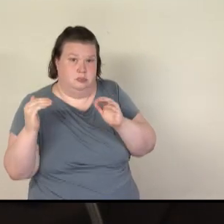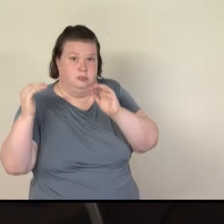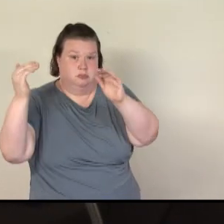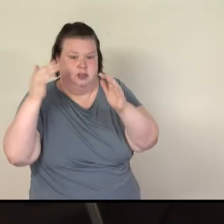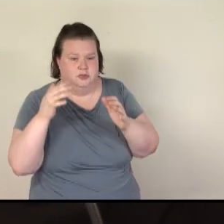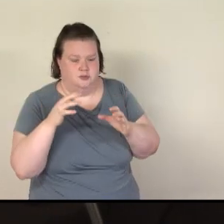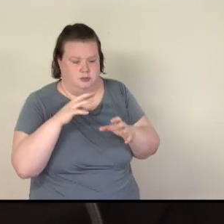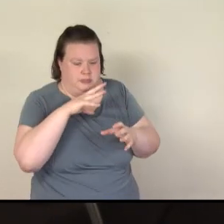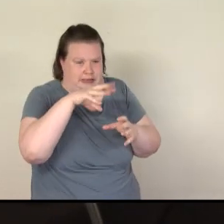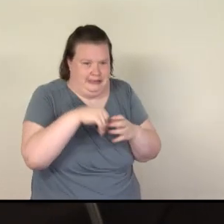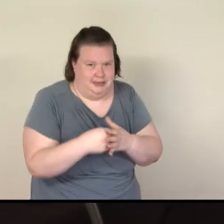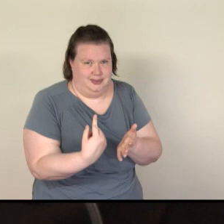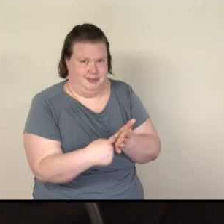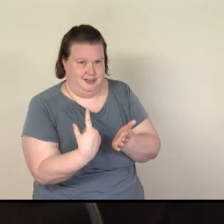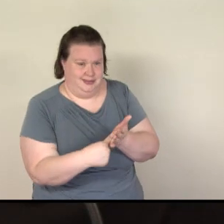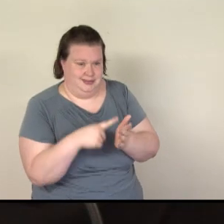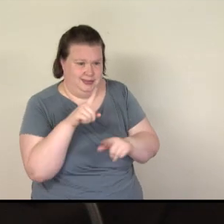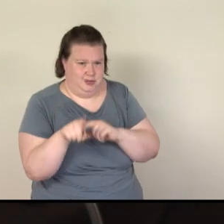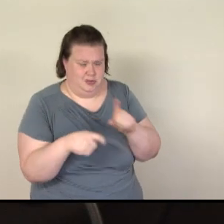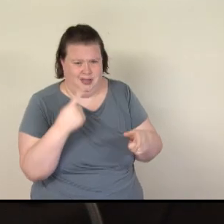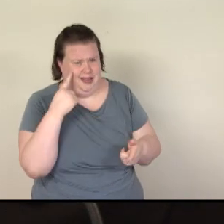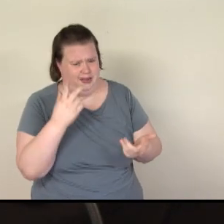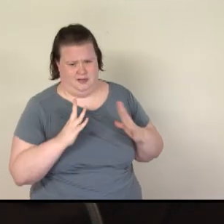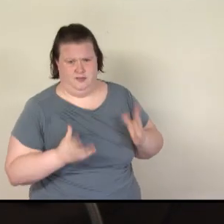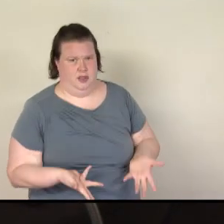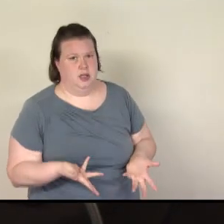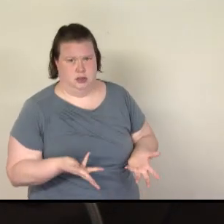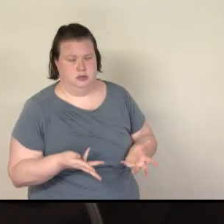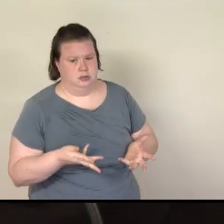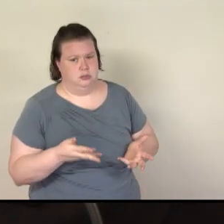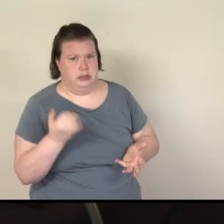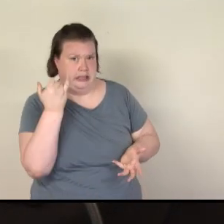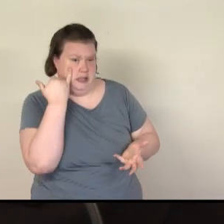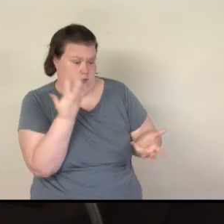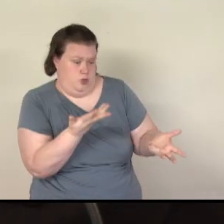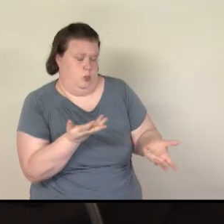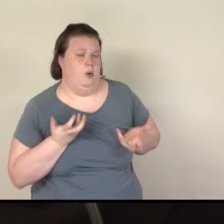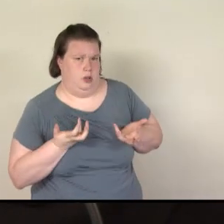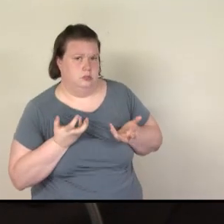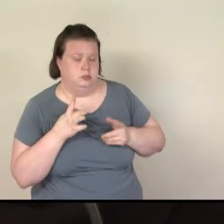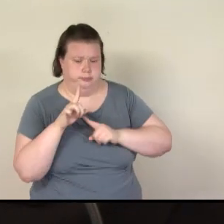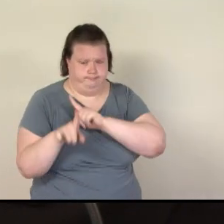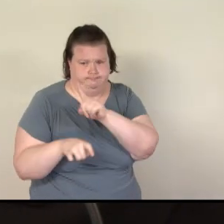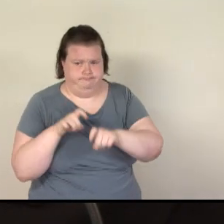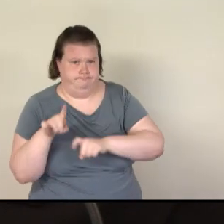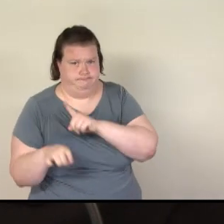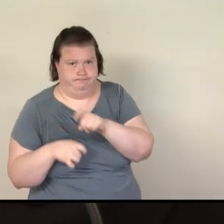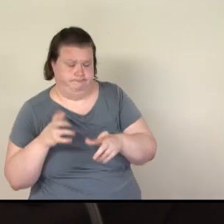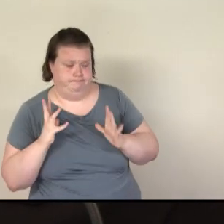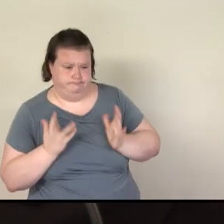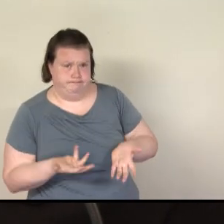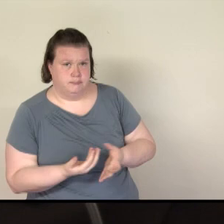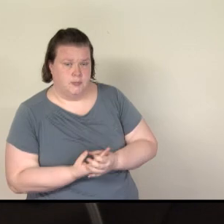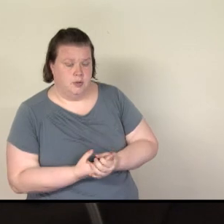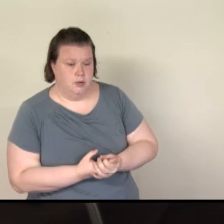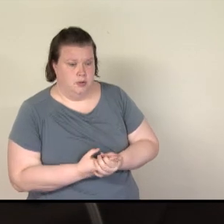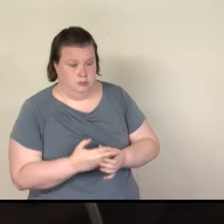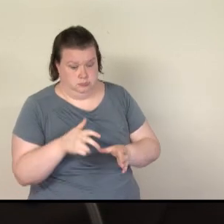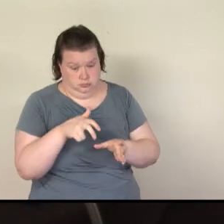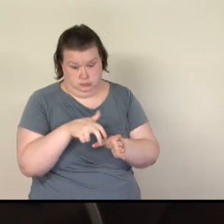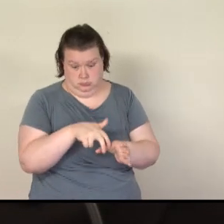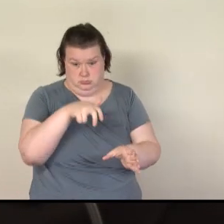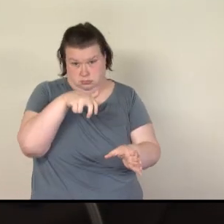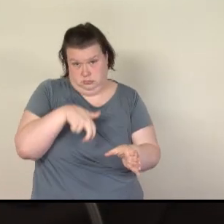cetera. I think you're free to do that on this agenda item if you choose to do so, or free to